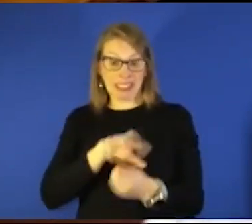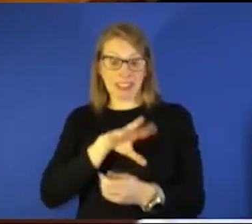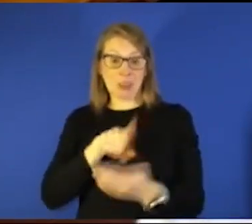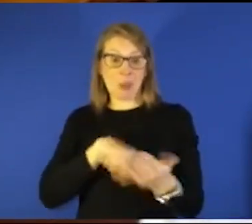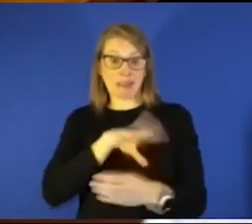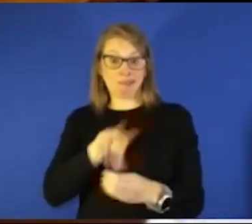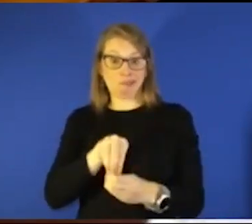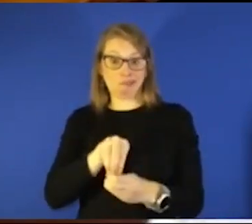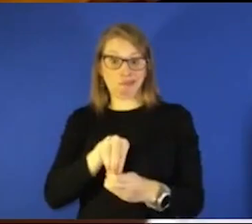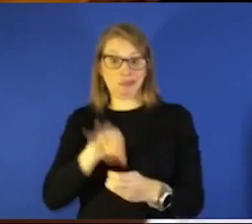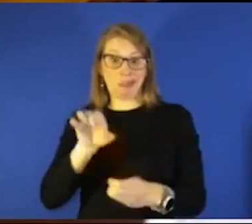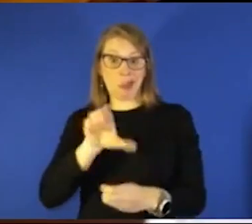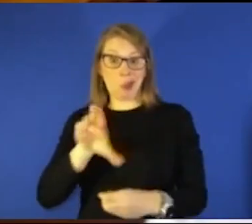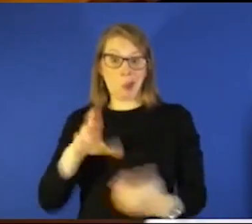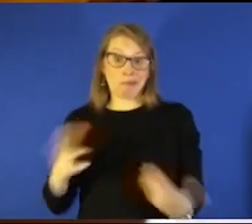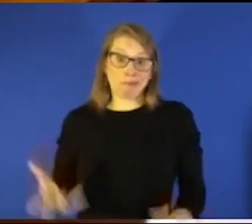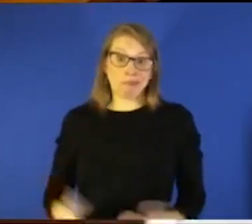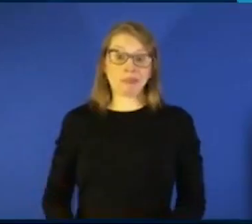covered.